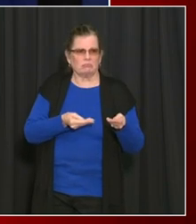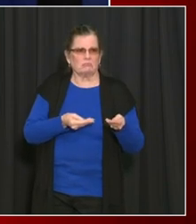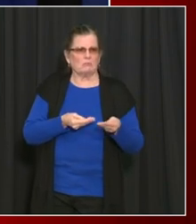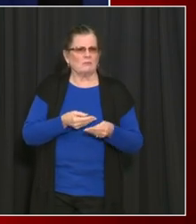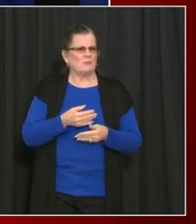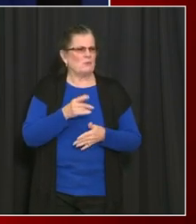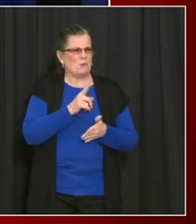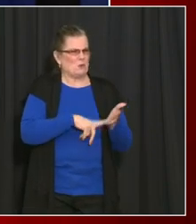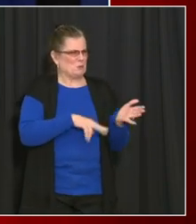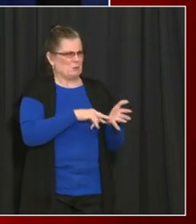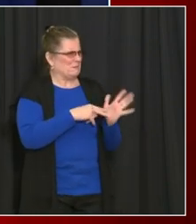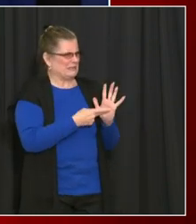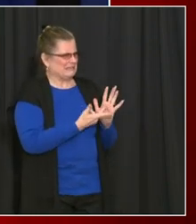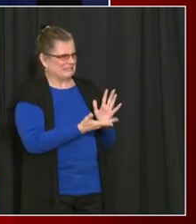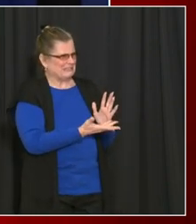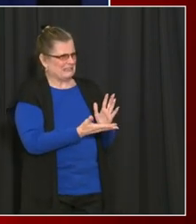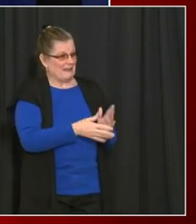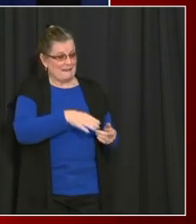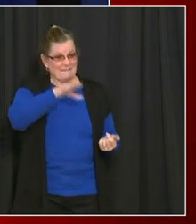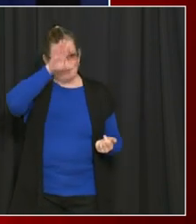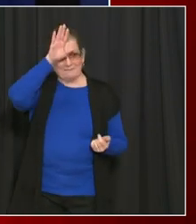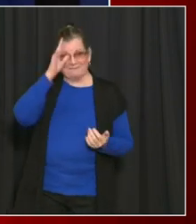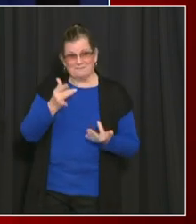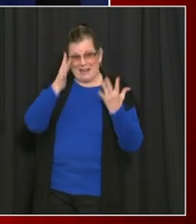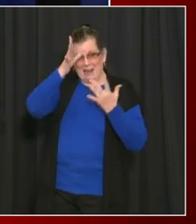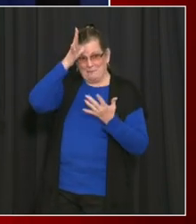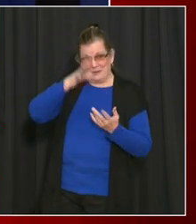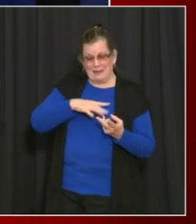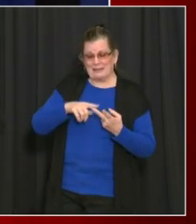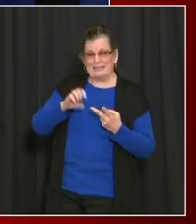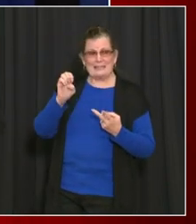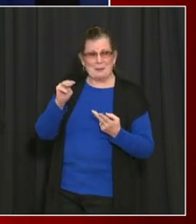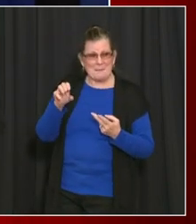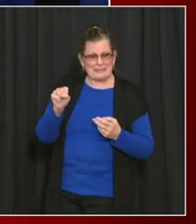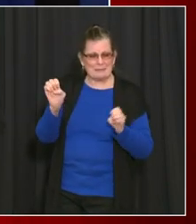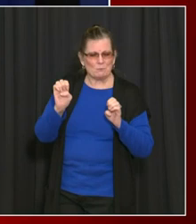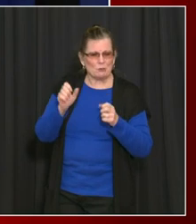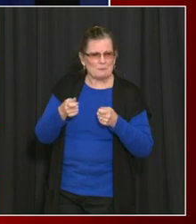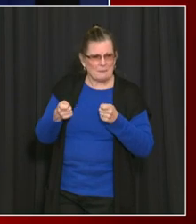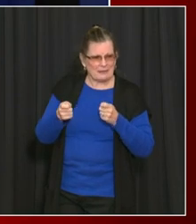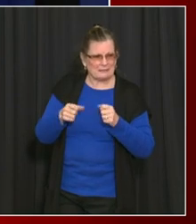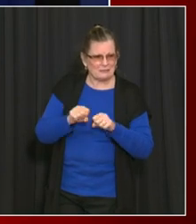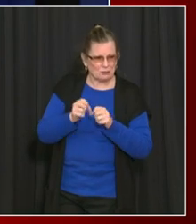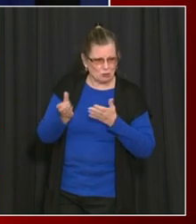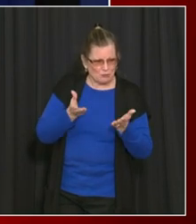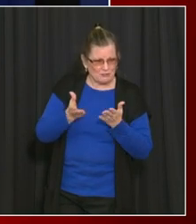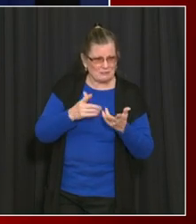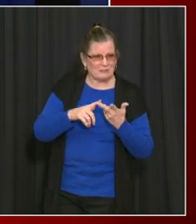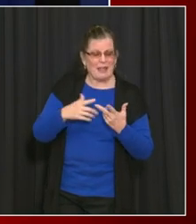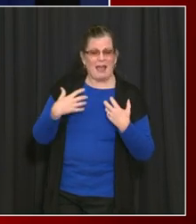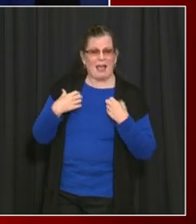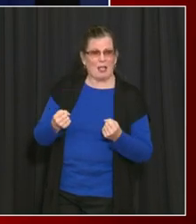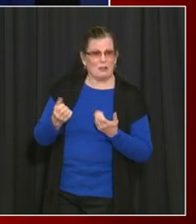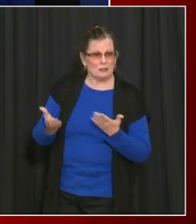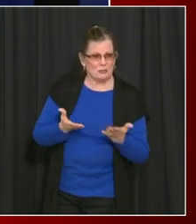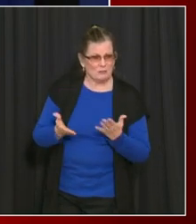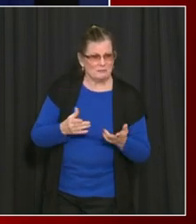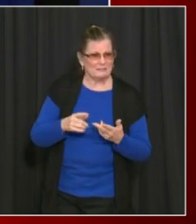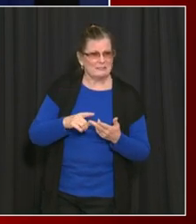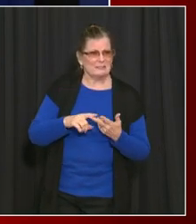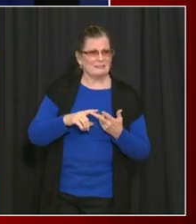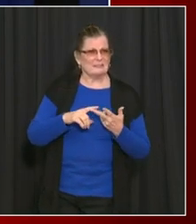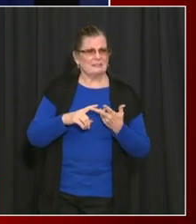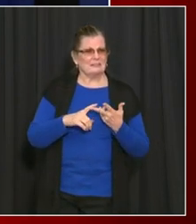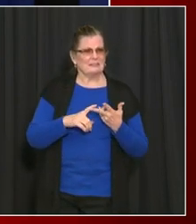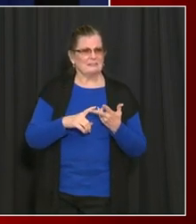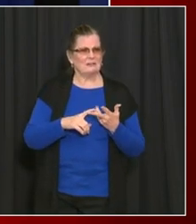So fire and EMS accesses the information through the district's health information exchange. So I'm not sure how to answer your question